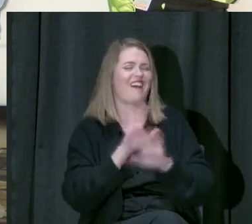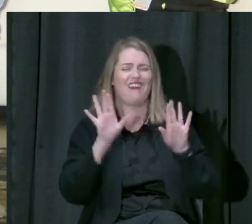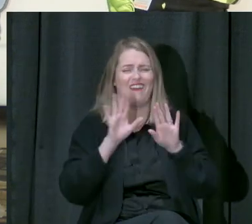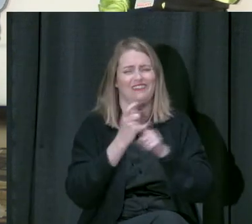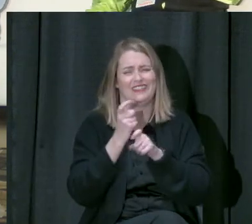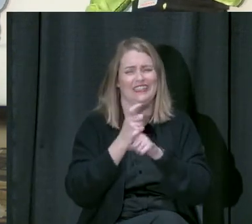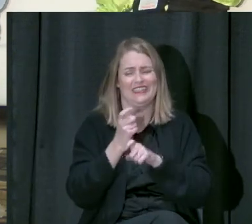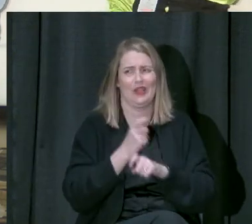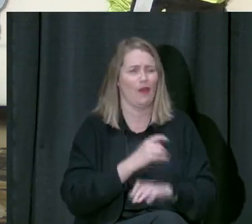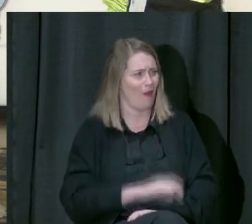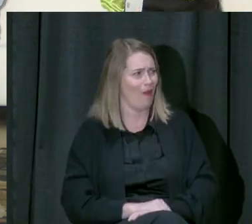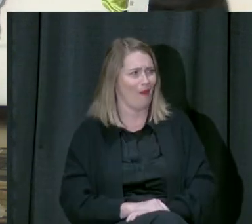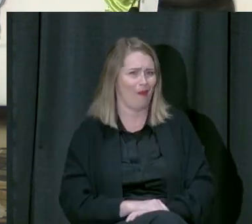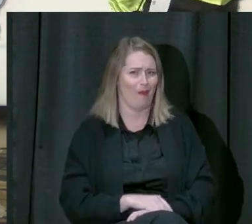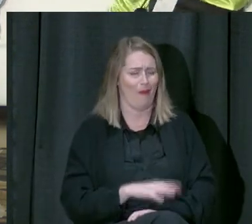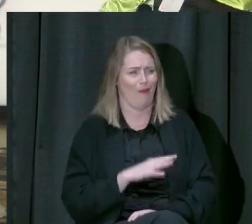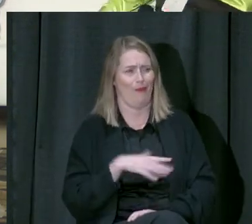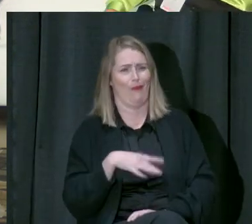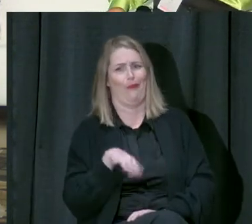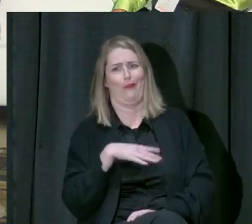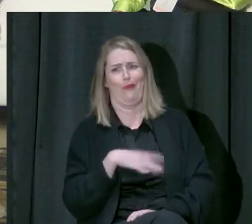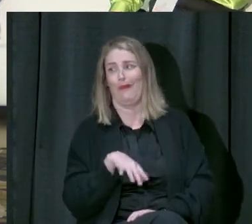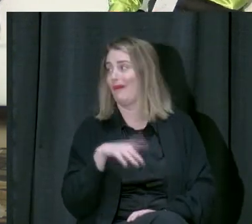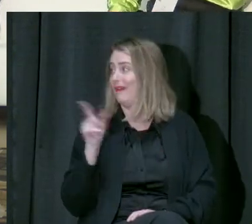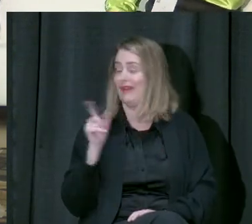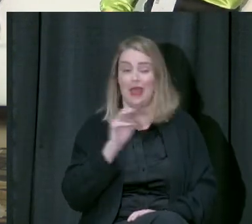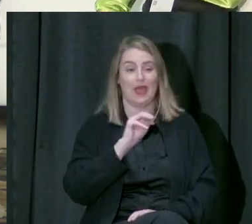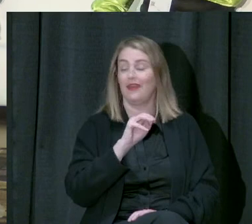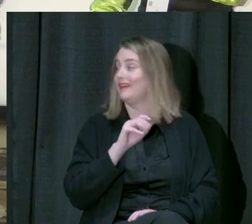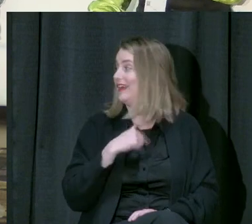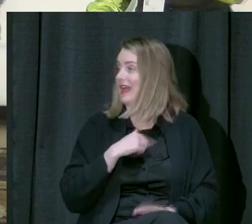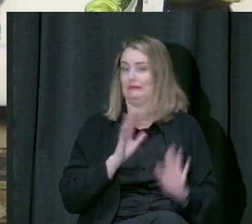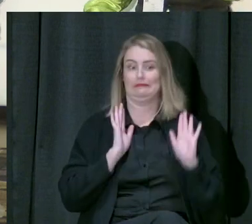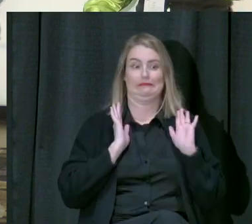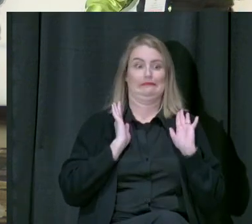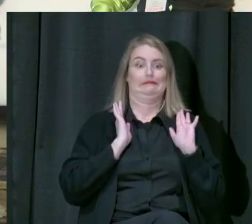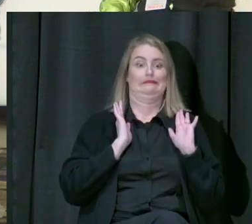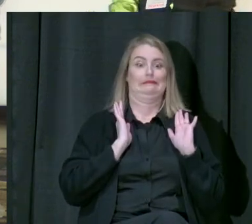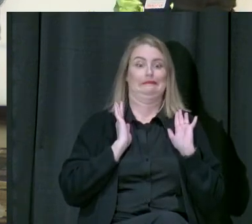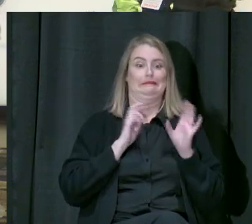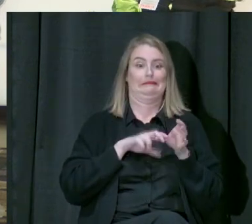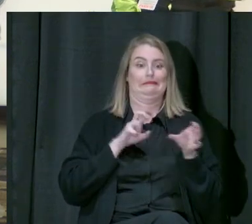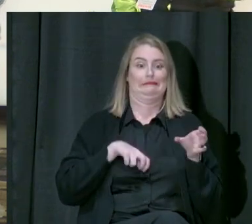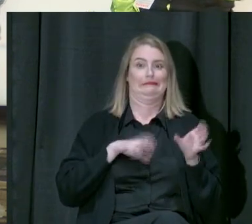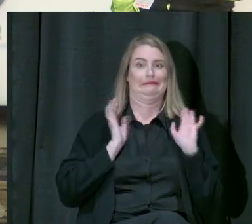Or a lawyer. I'm gonna move over this way a little bit from this side.